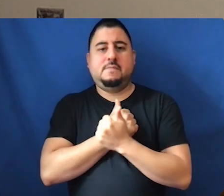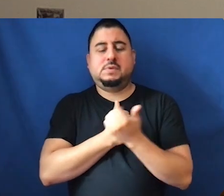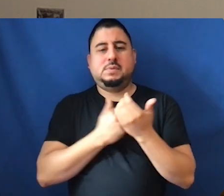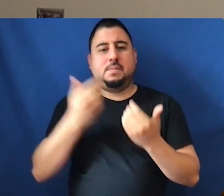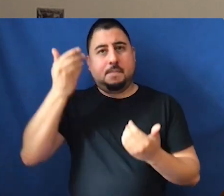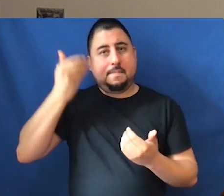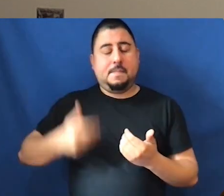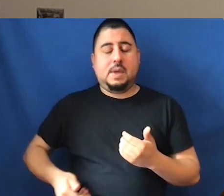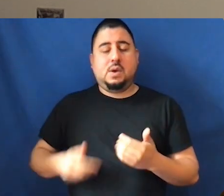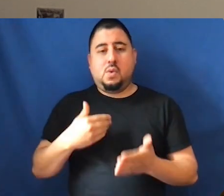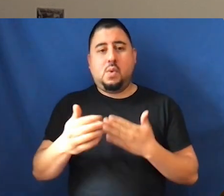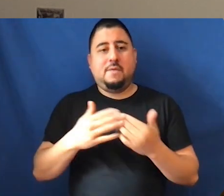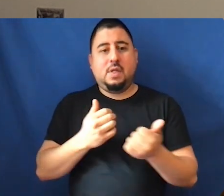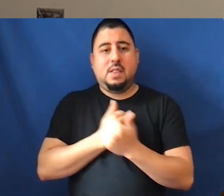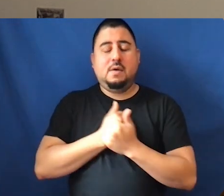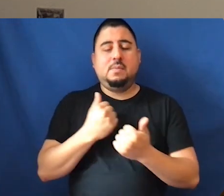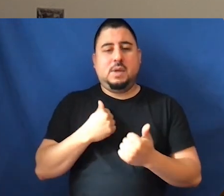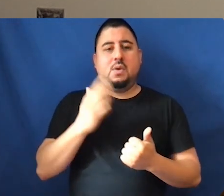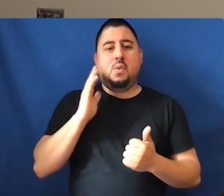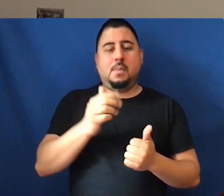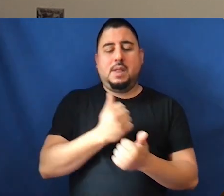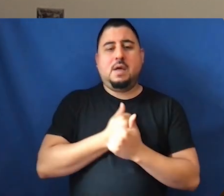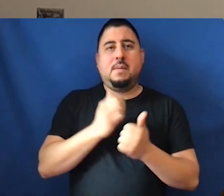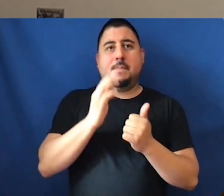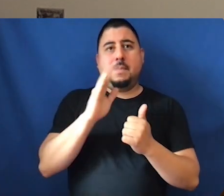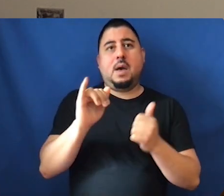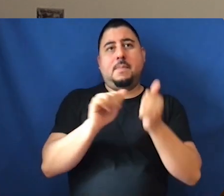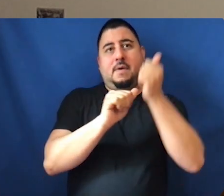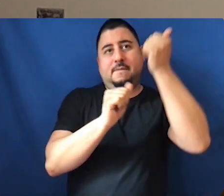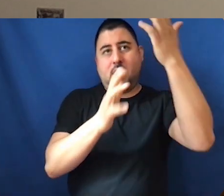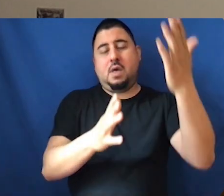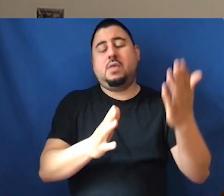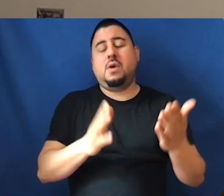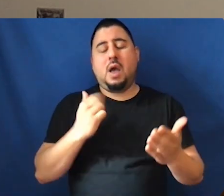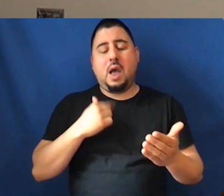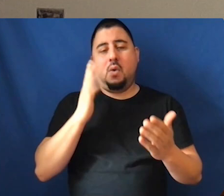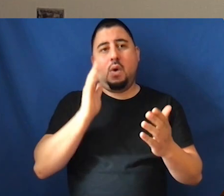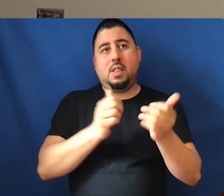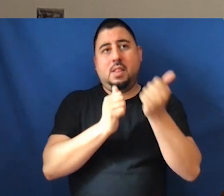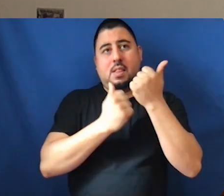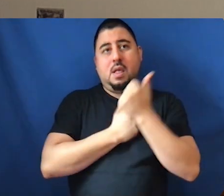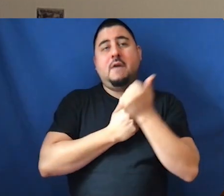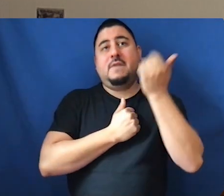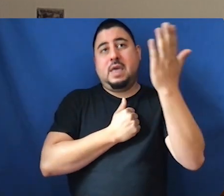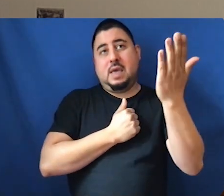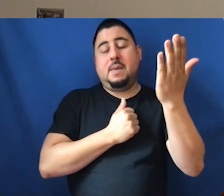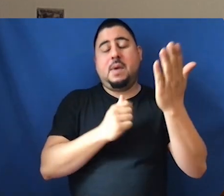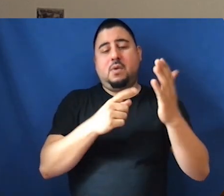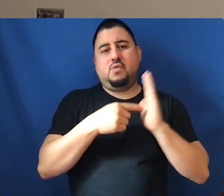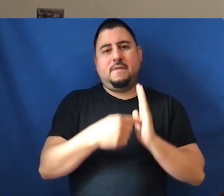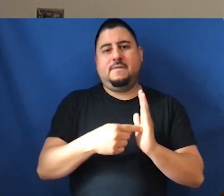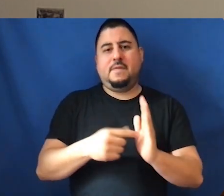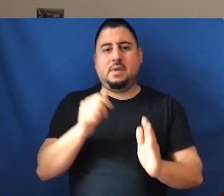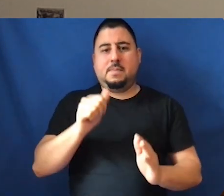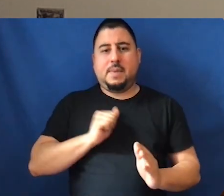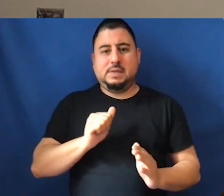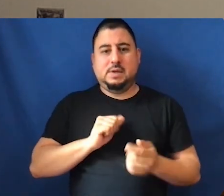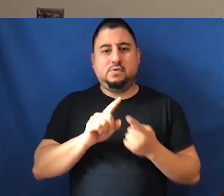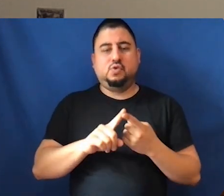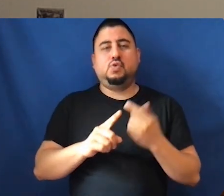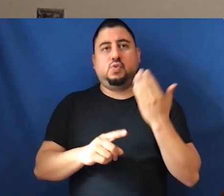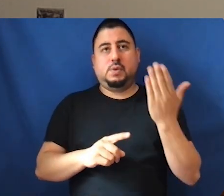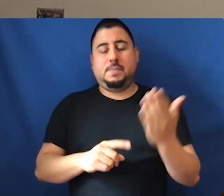and whoever loves me will be loved by my Father, and I will love him and reveal myself to